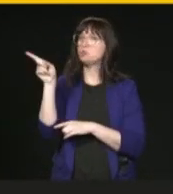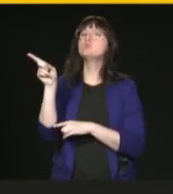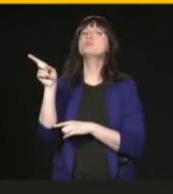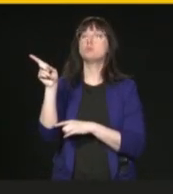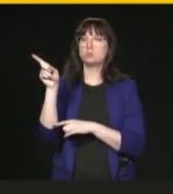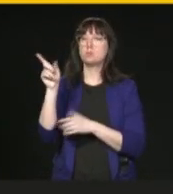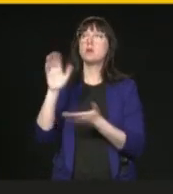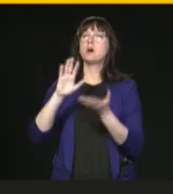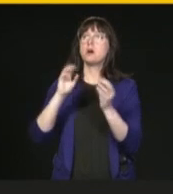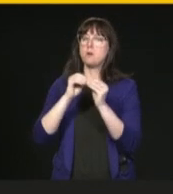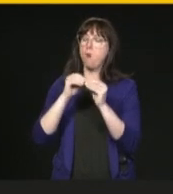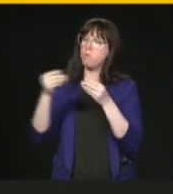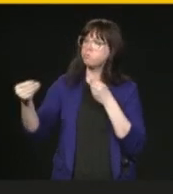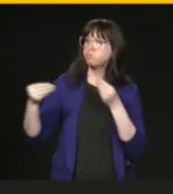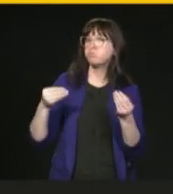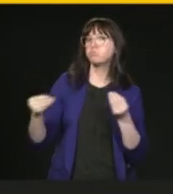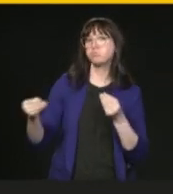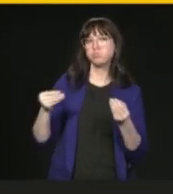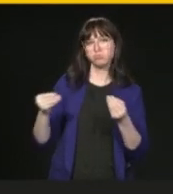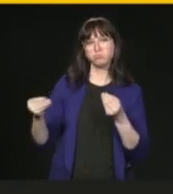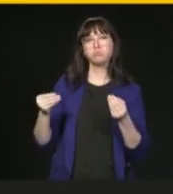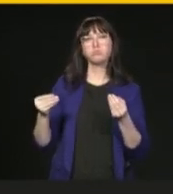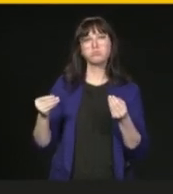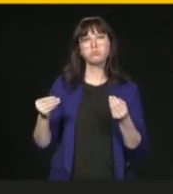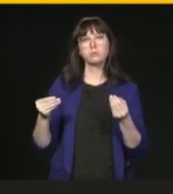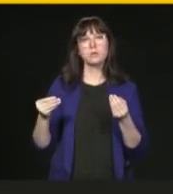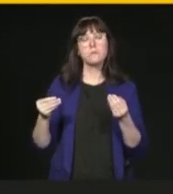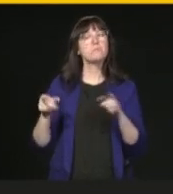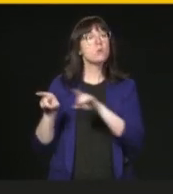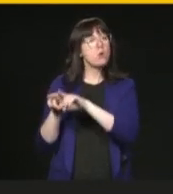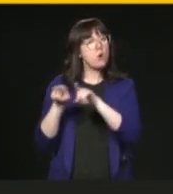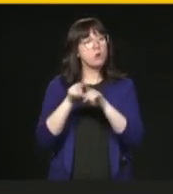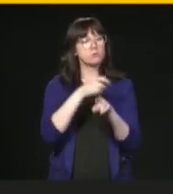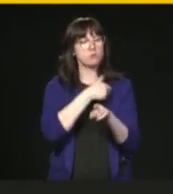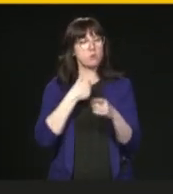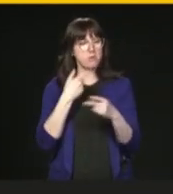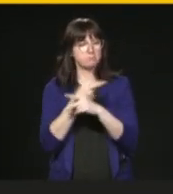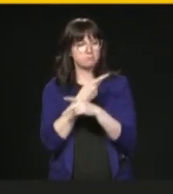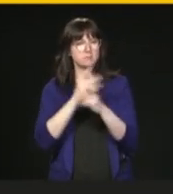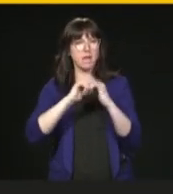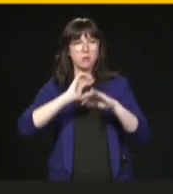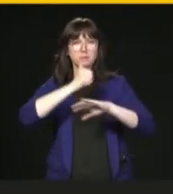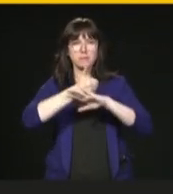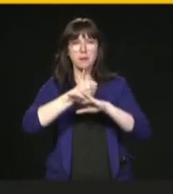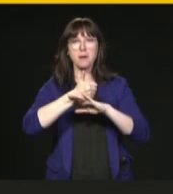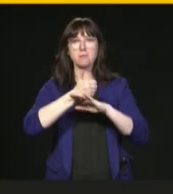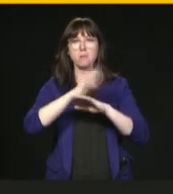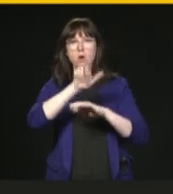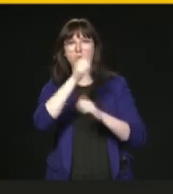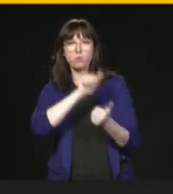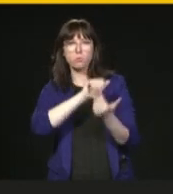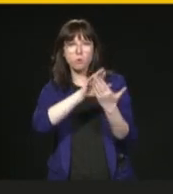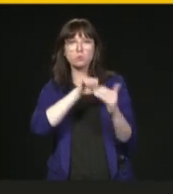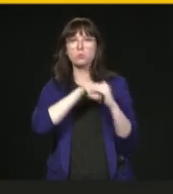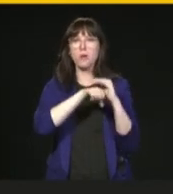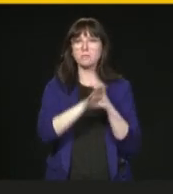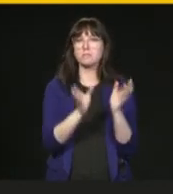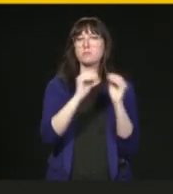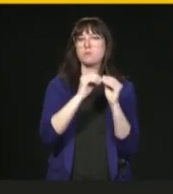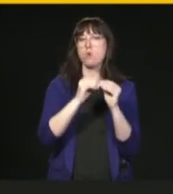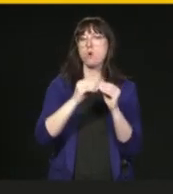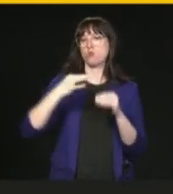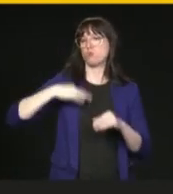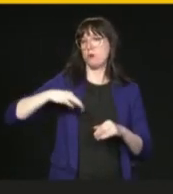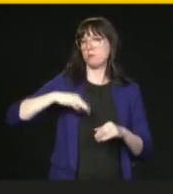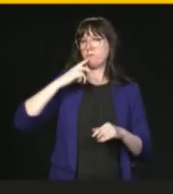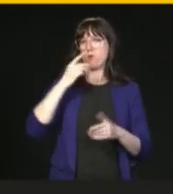such measures at this time. At the same time, we're looking at taking measures to allow people to have greater